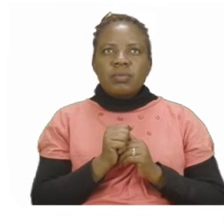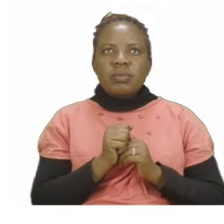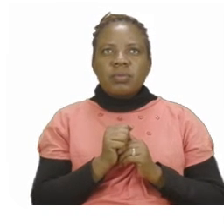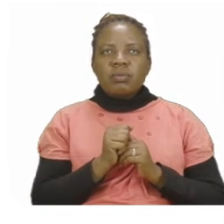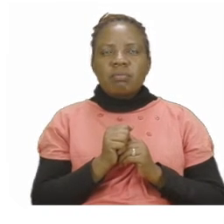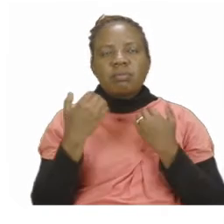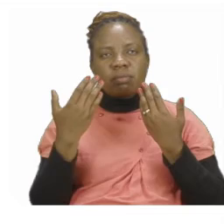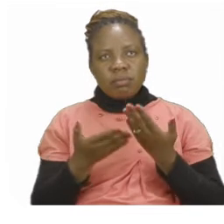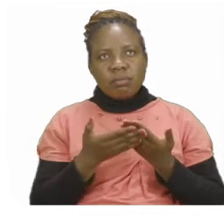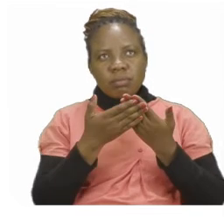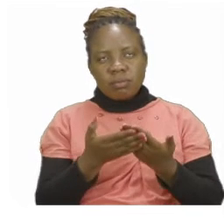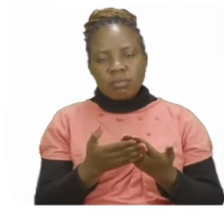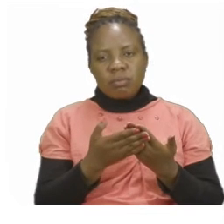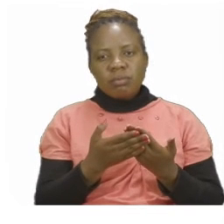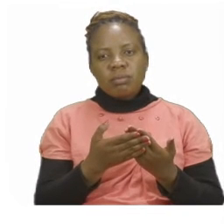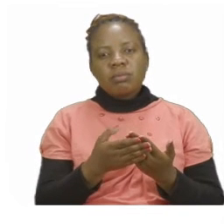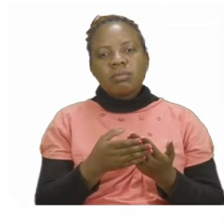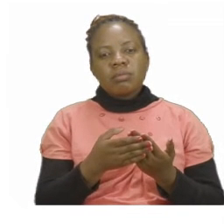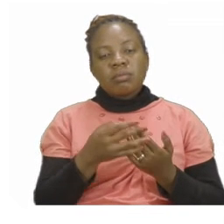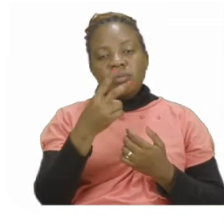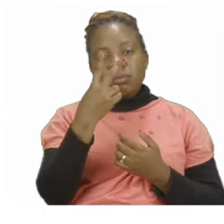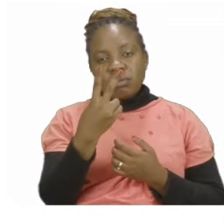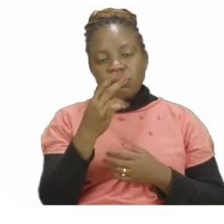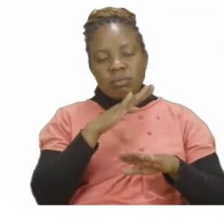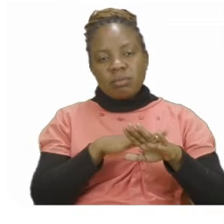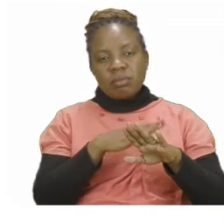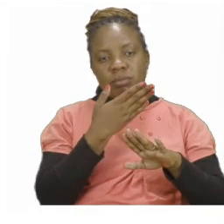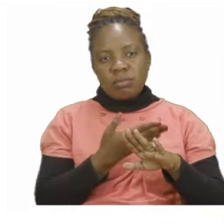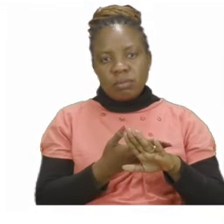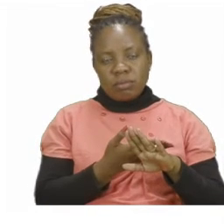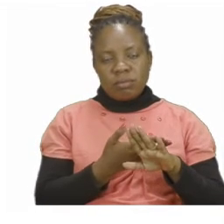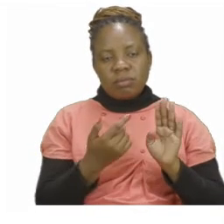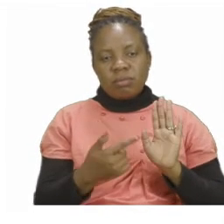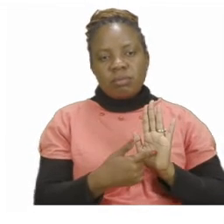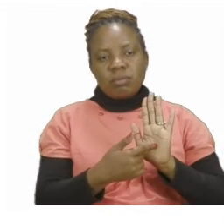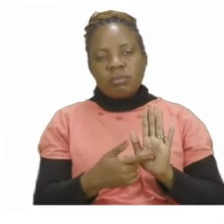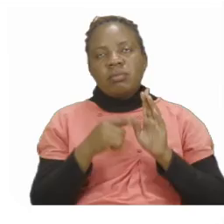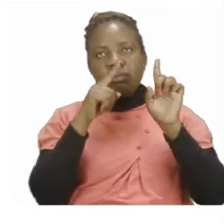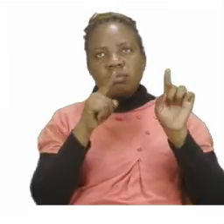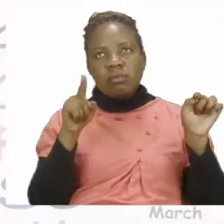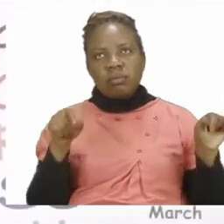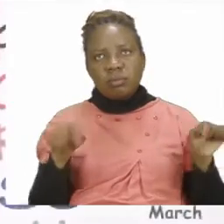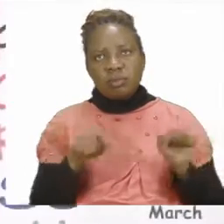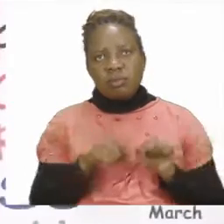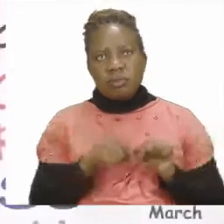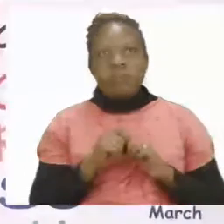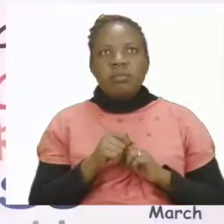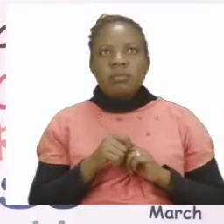do 2 more examples with you. On the board, I wrote more